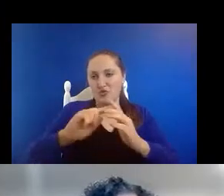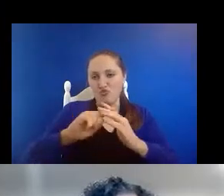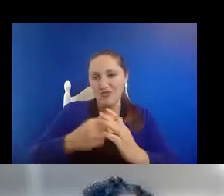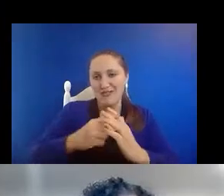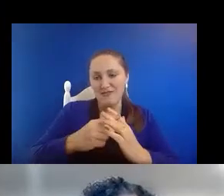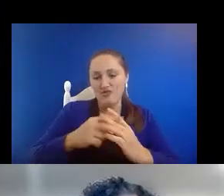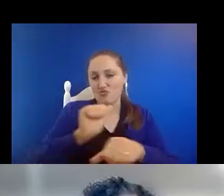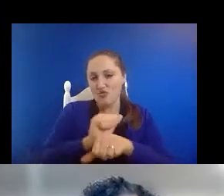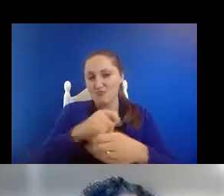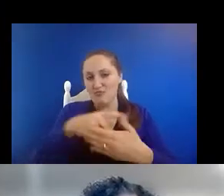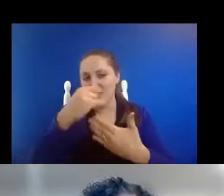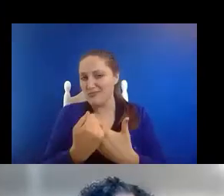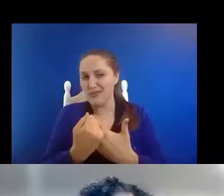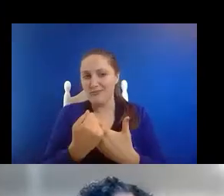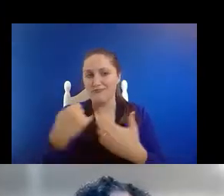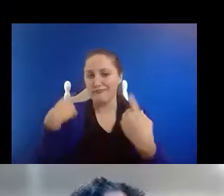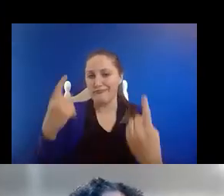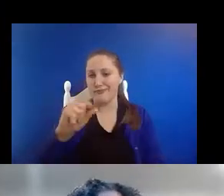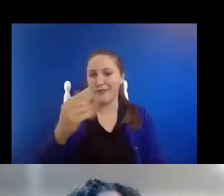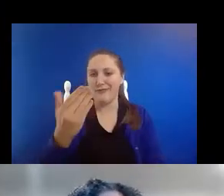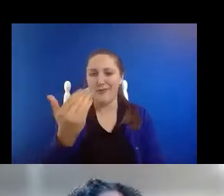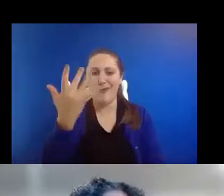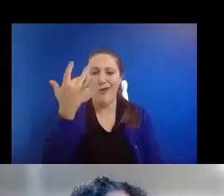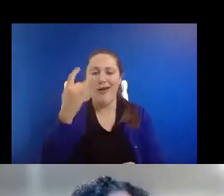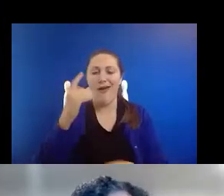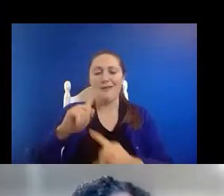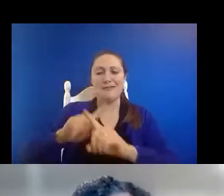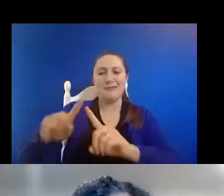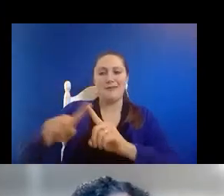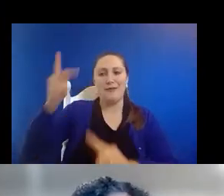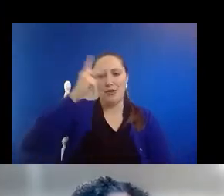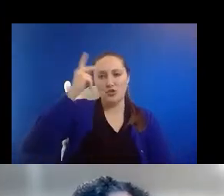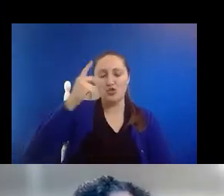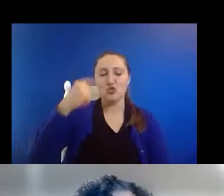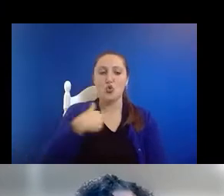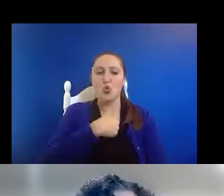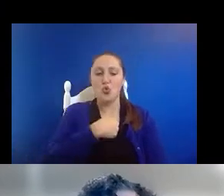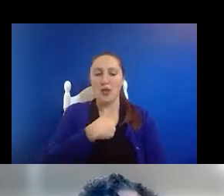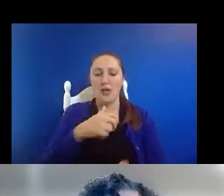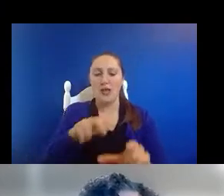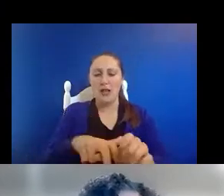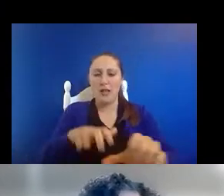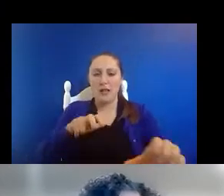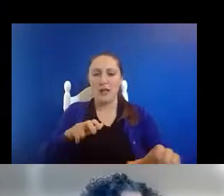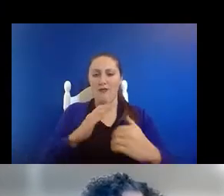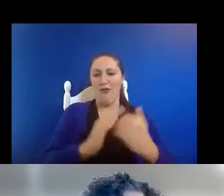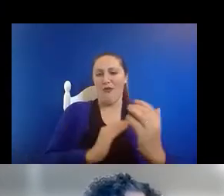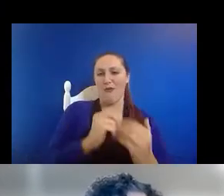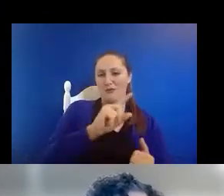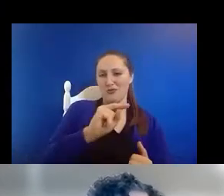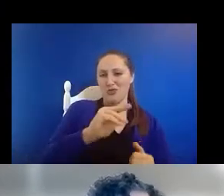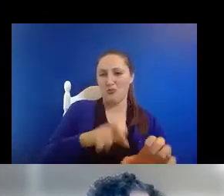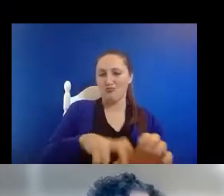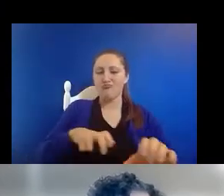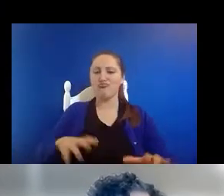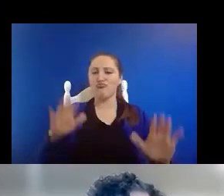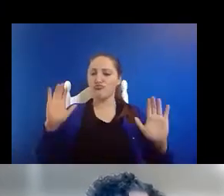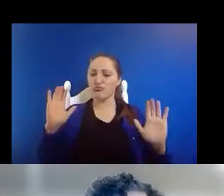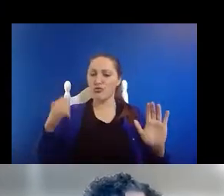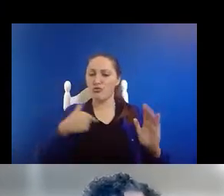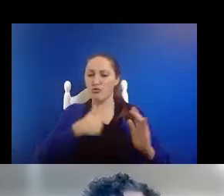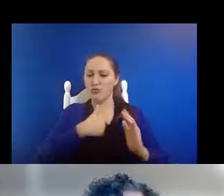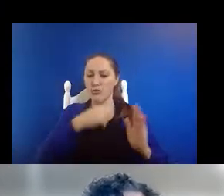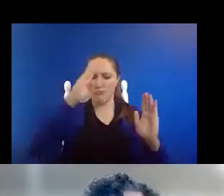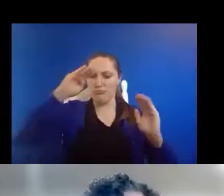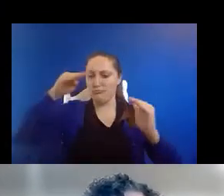in philosophies. Once we both stepped out of our comfort zones, a lot of progress was achieved. And